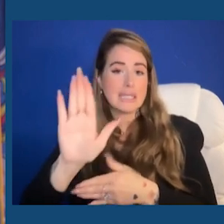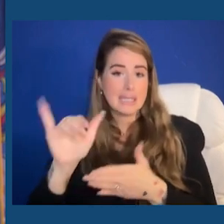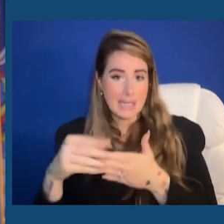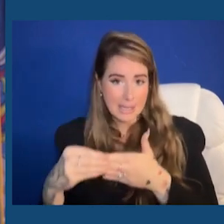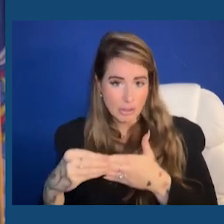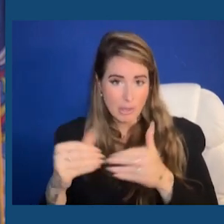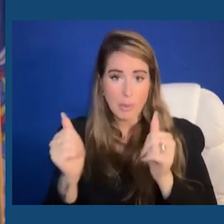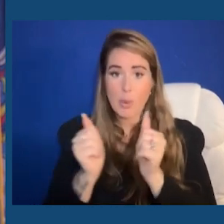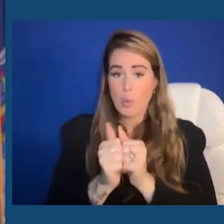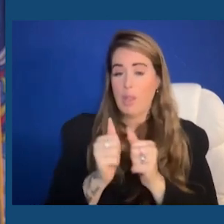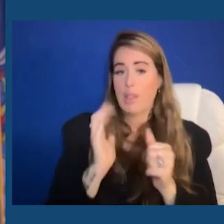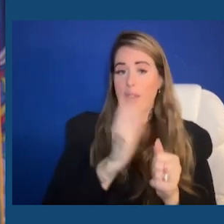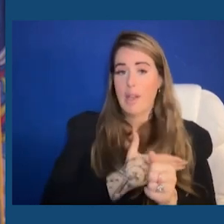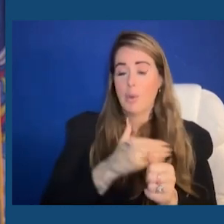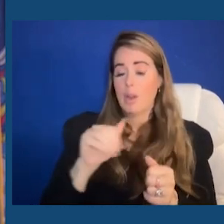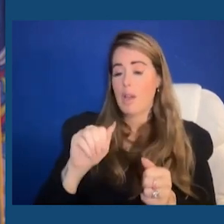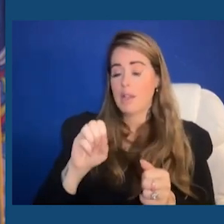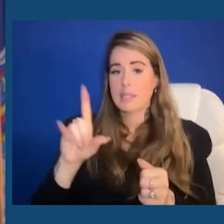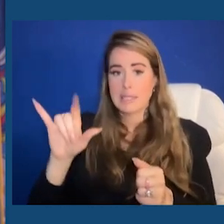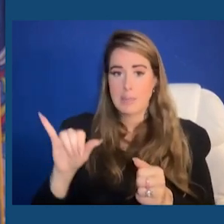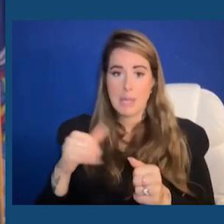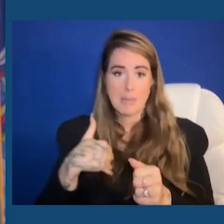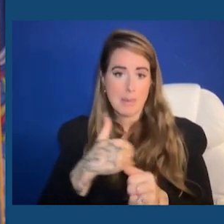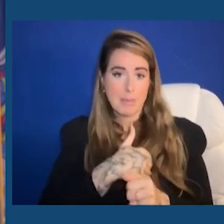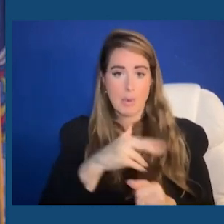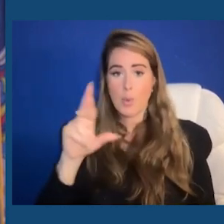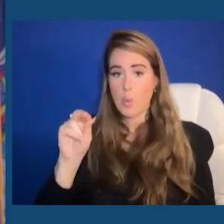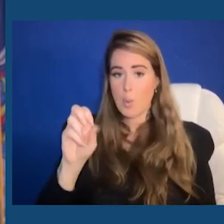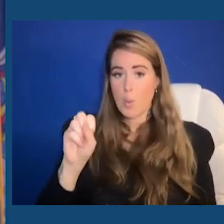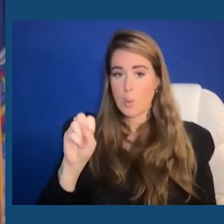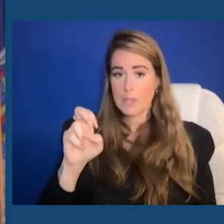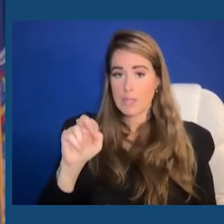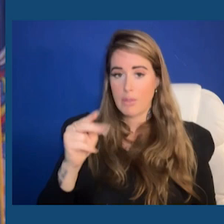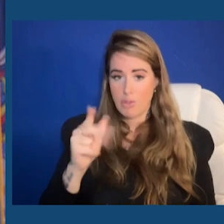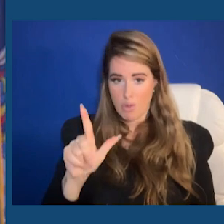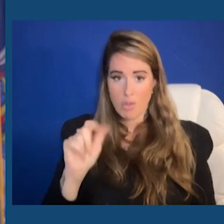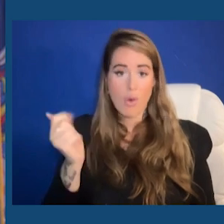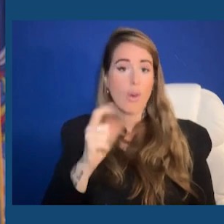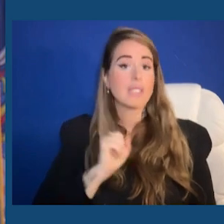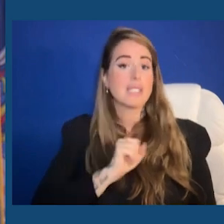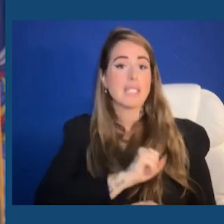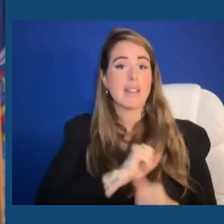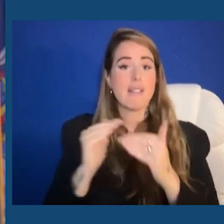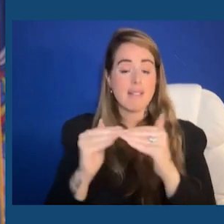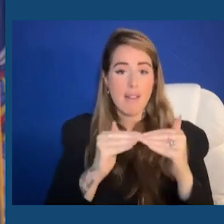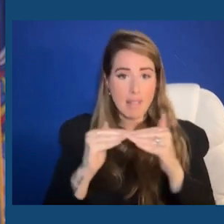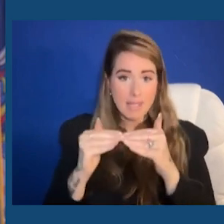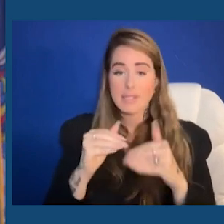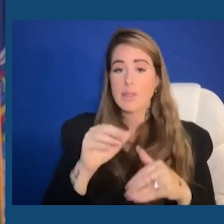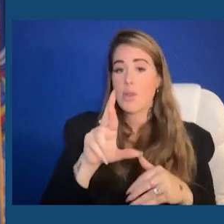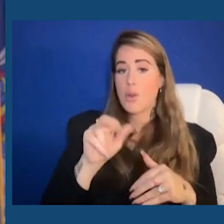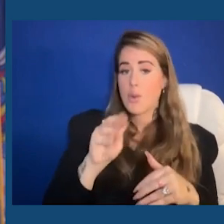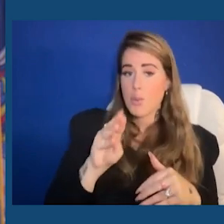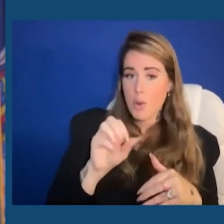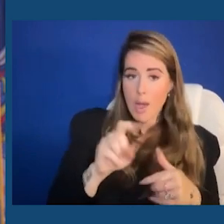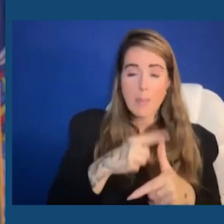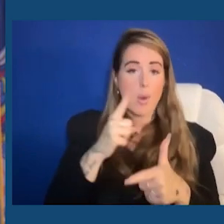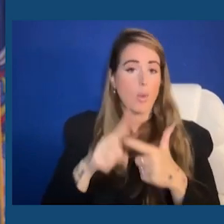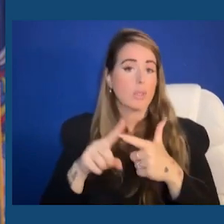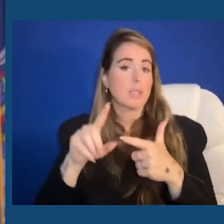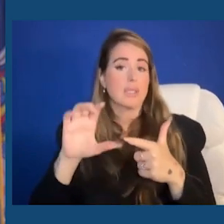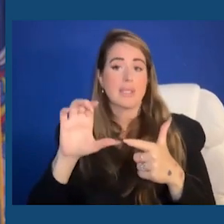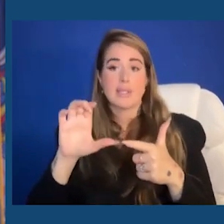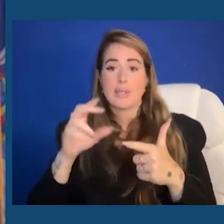with Assembly Member Linda Rosenthal. My Senate colleagues who are here, Senators Ramos,